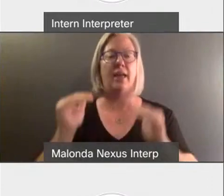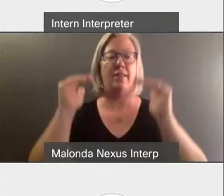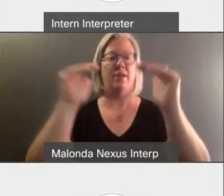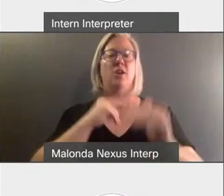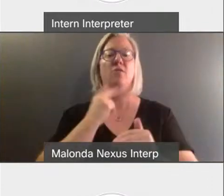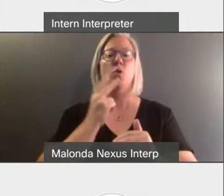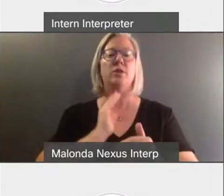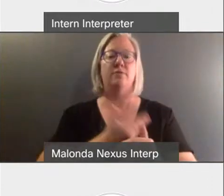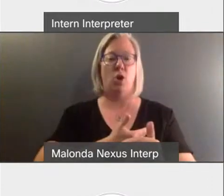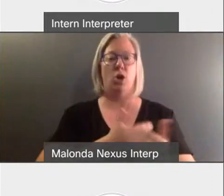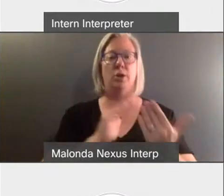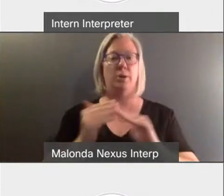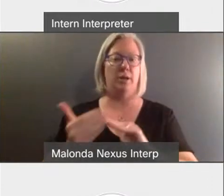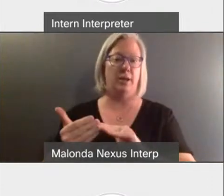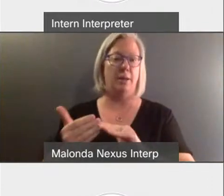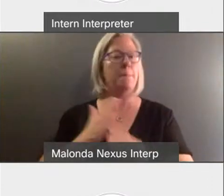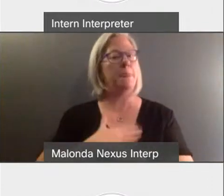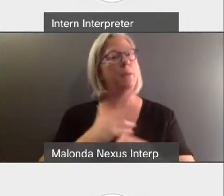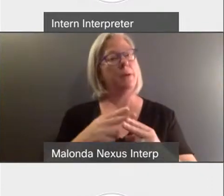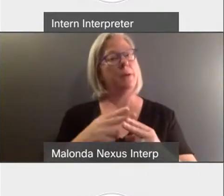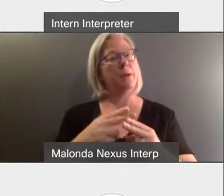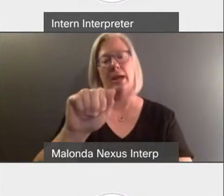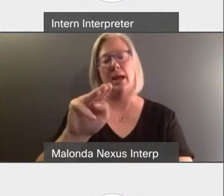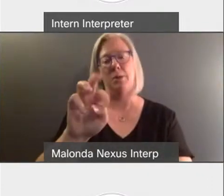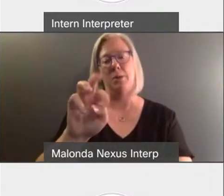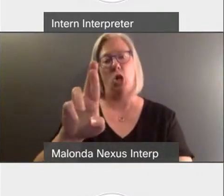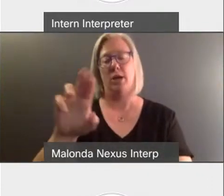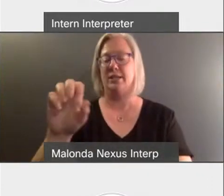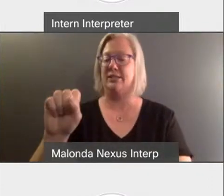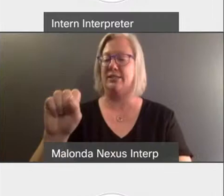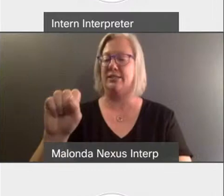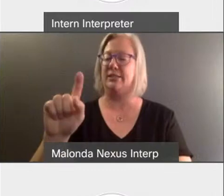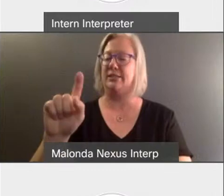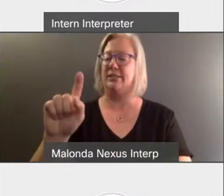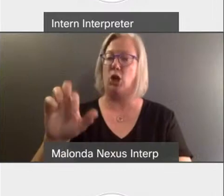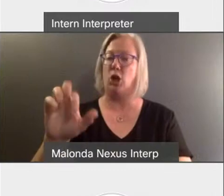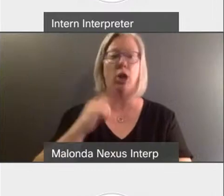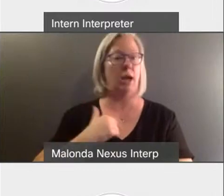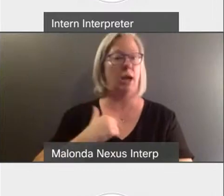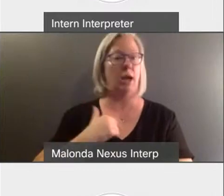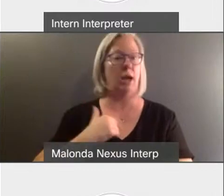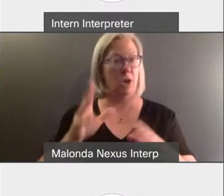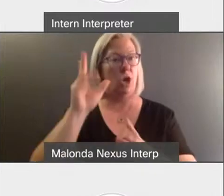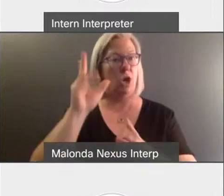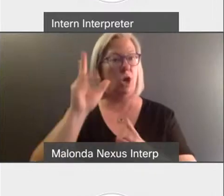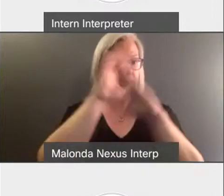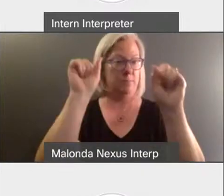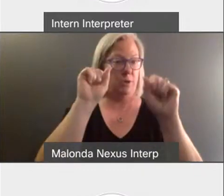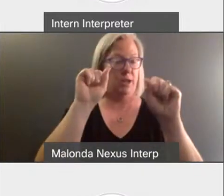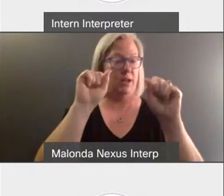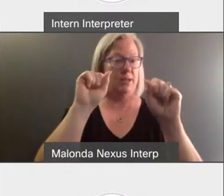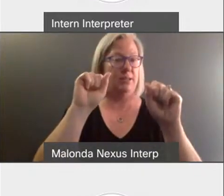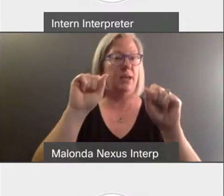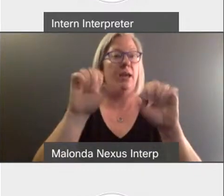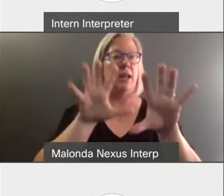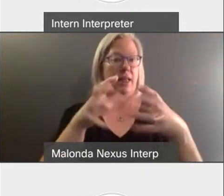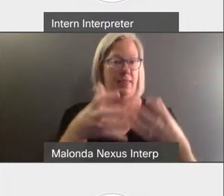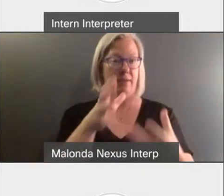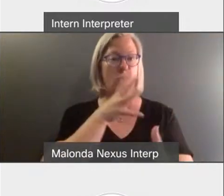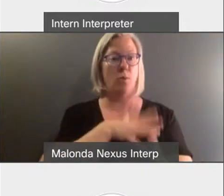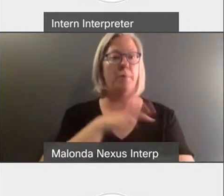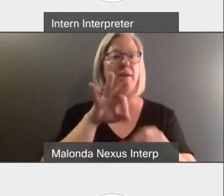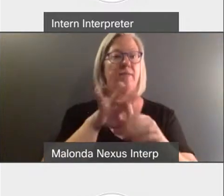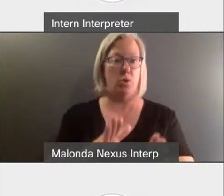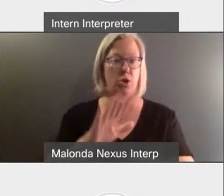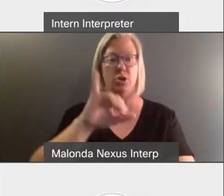our community. My name is Amber Stinger, and I'm here tonight as president of the League of Women Voters of Johnson County. The League